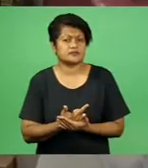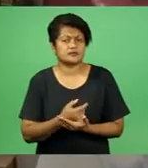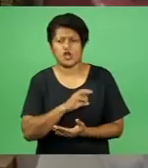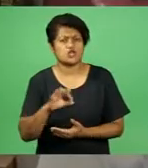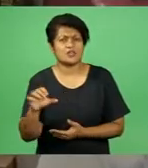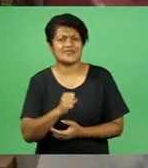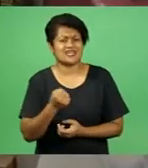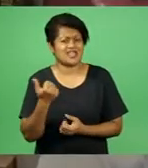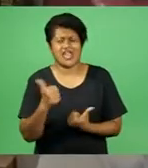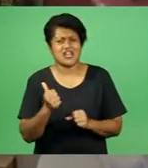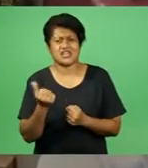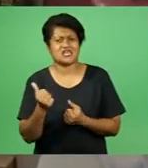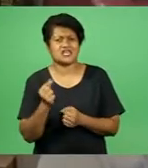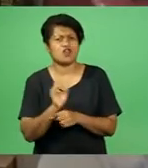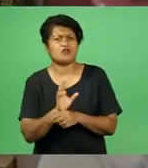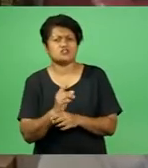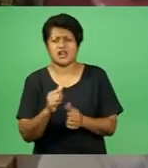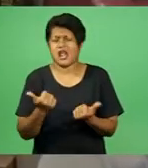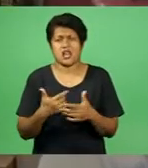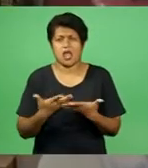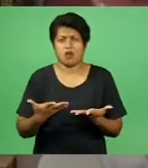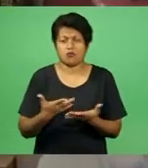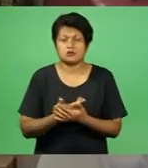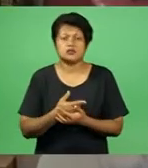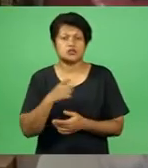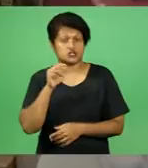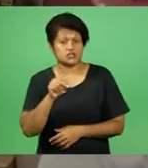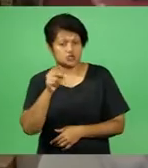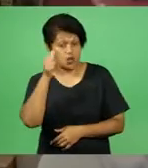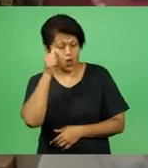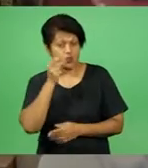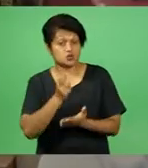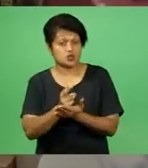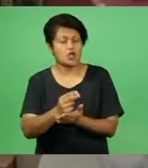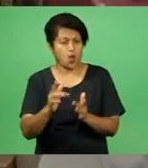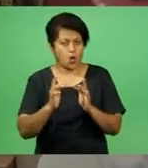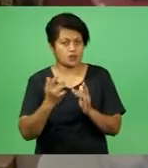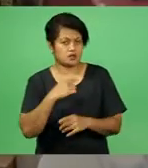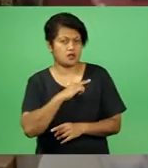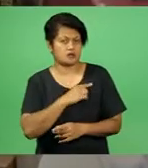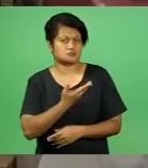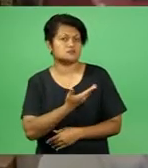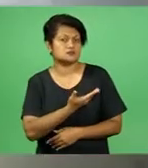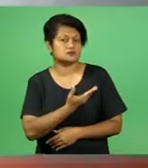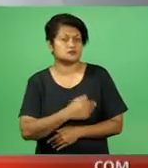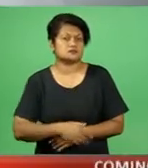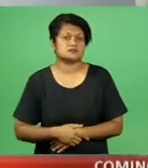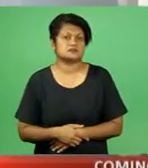any information anyhow. But if you need information, if you need to know the truth, you can contact us and we'll advise you more accordingly.